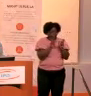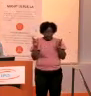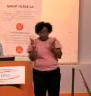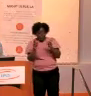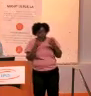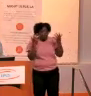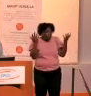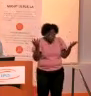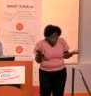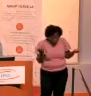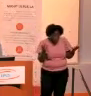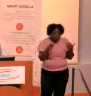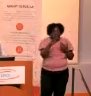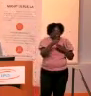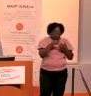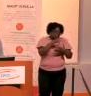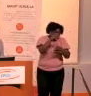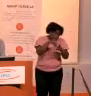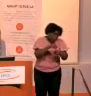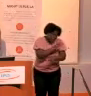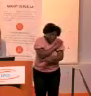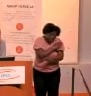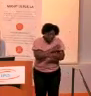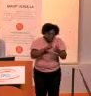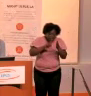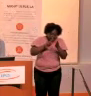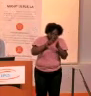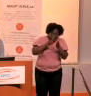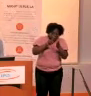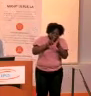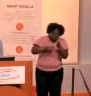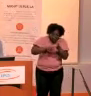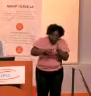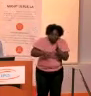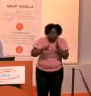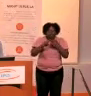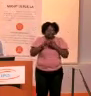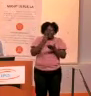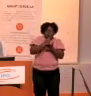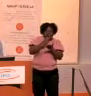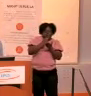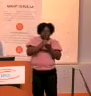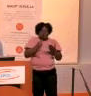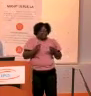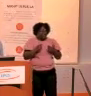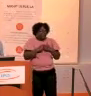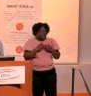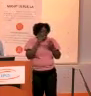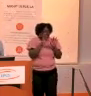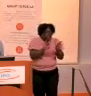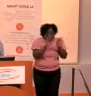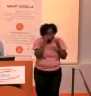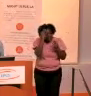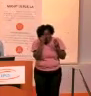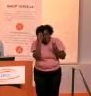about participating in an investigational therapy. And I think that it's really important to think about some of these investigational